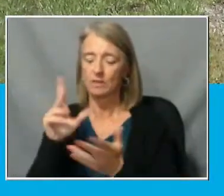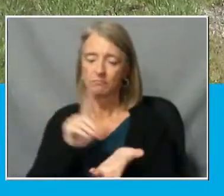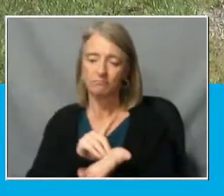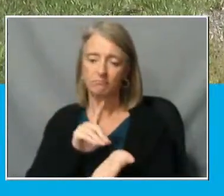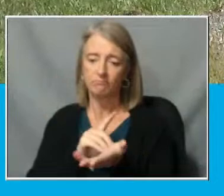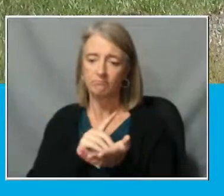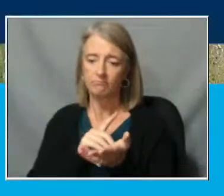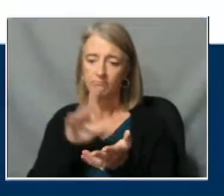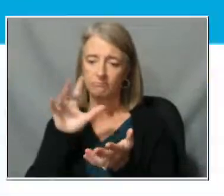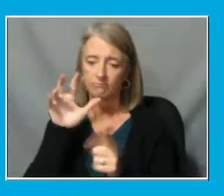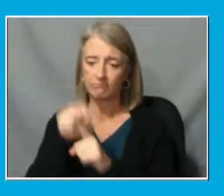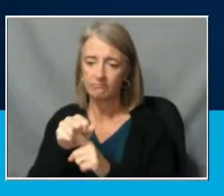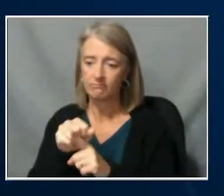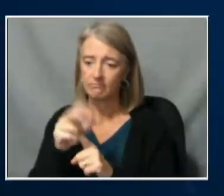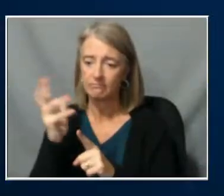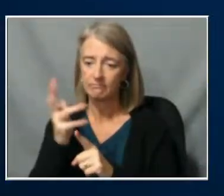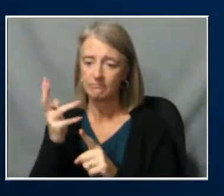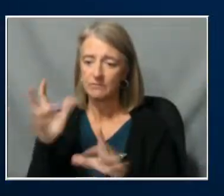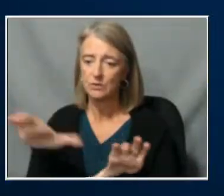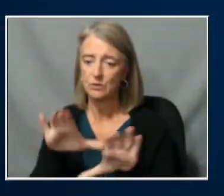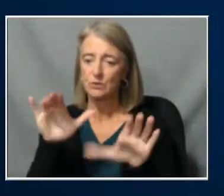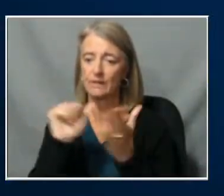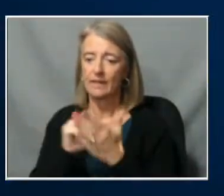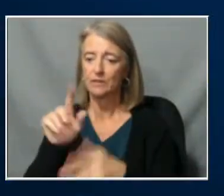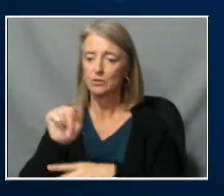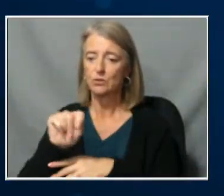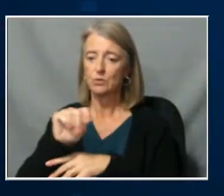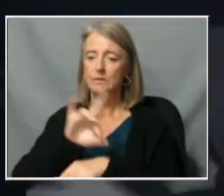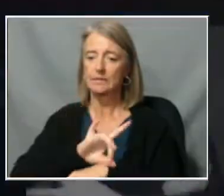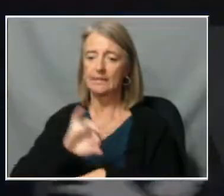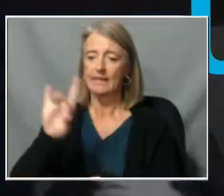to use it. Tuesday at 8.